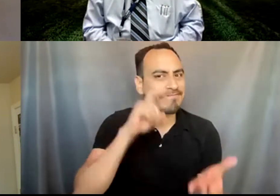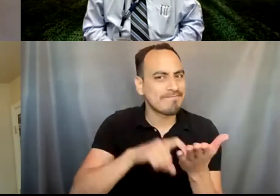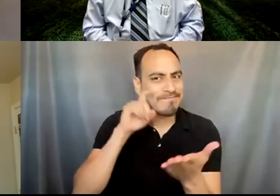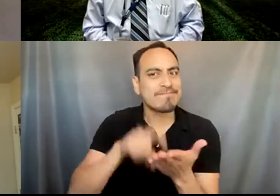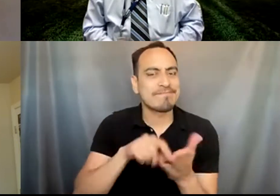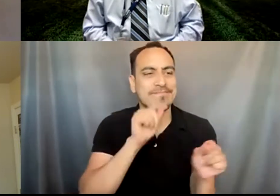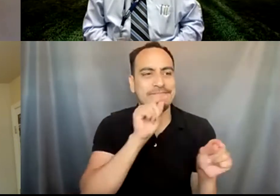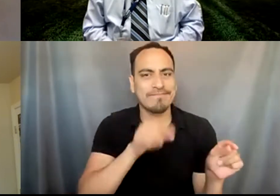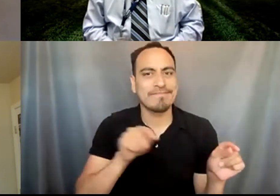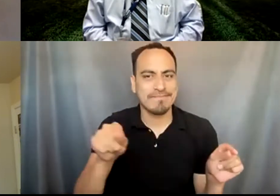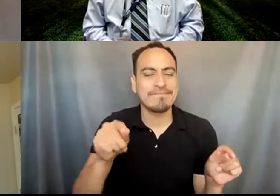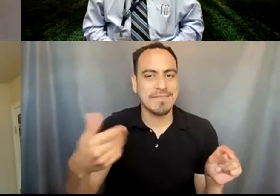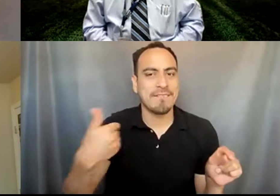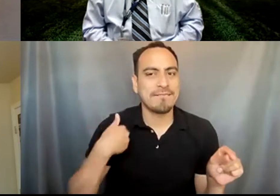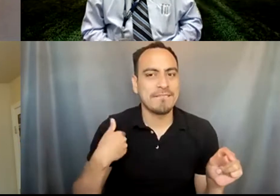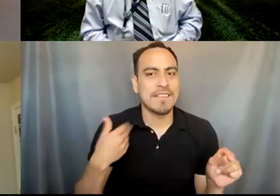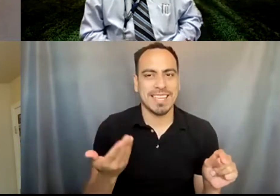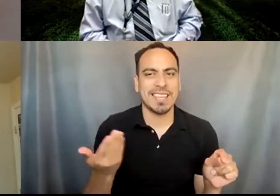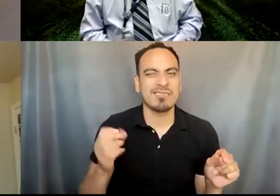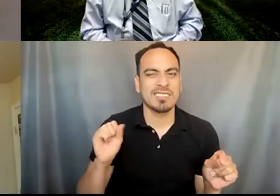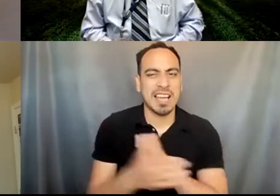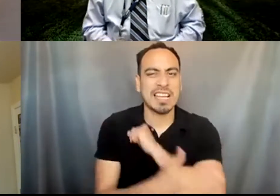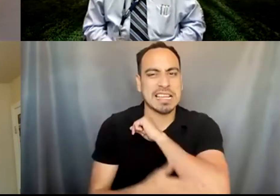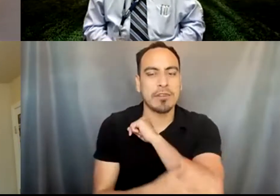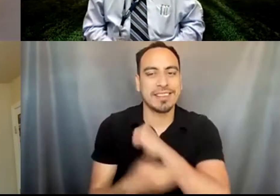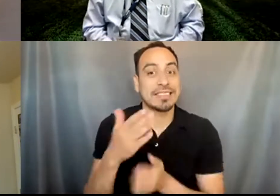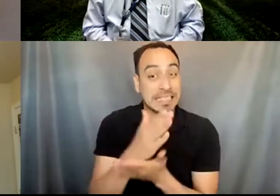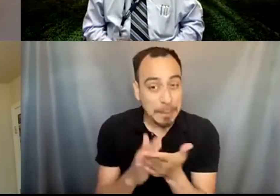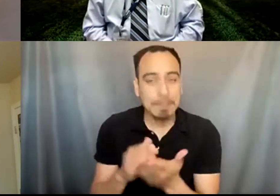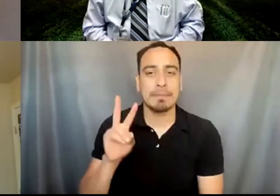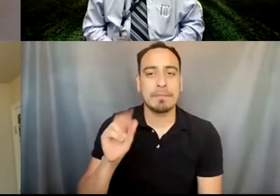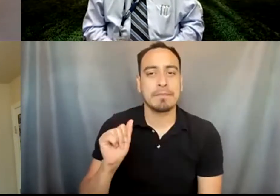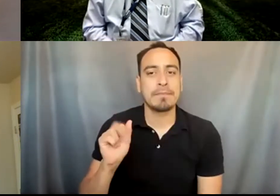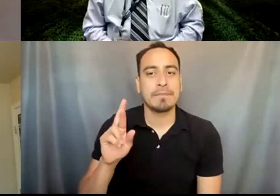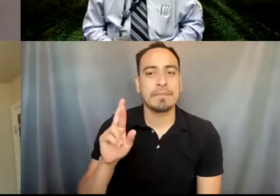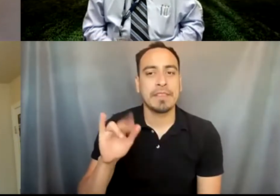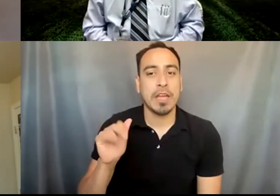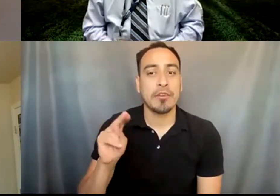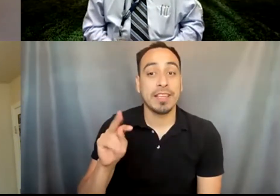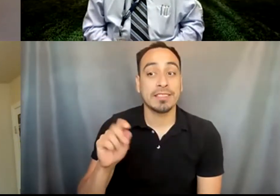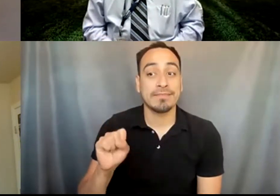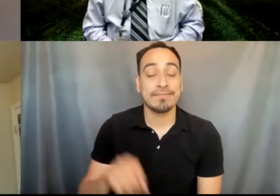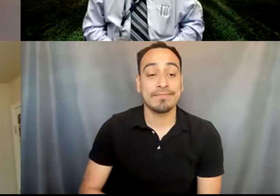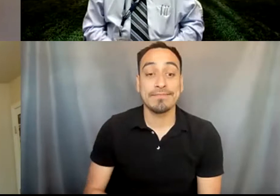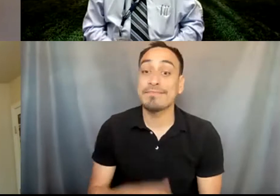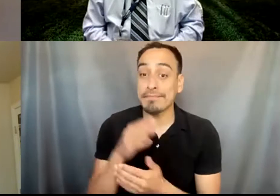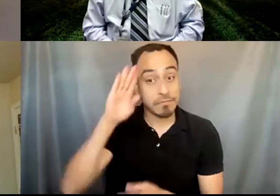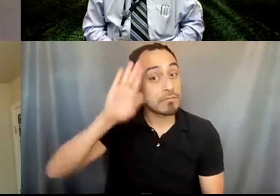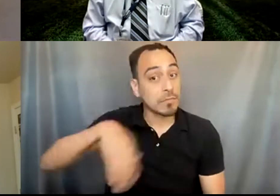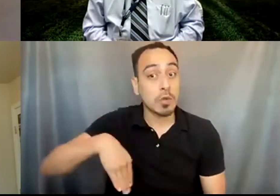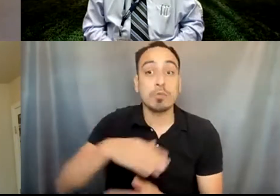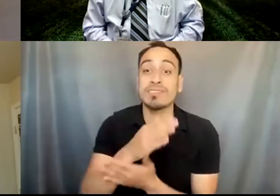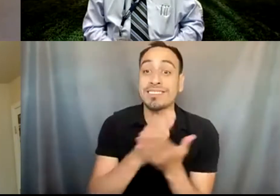the neighboring counties or within Sacramento County. And some of them, as we know, tend to be more